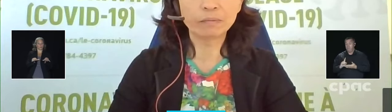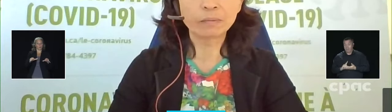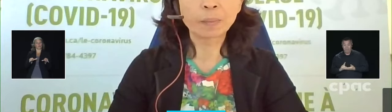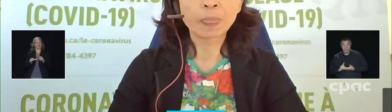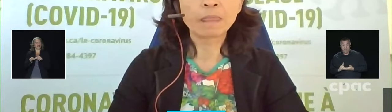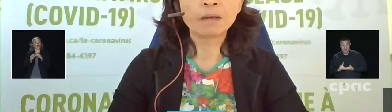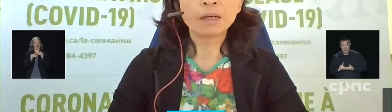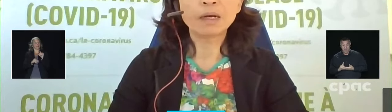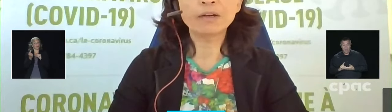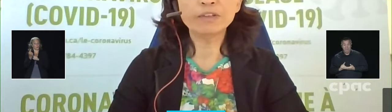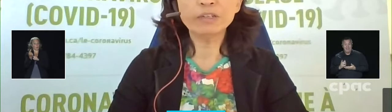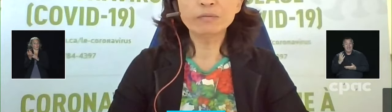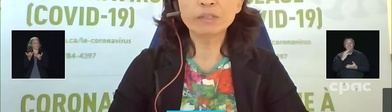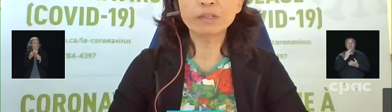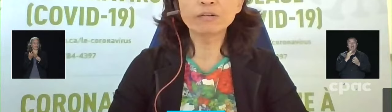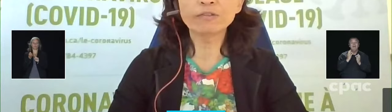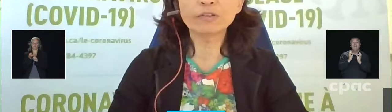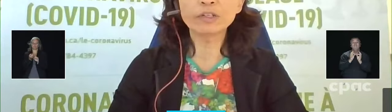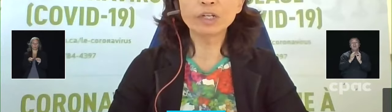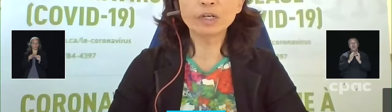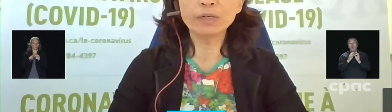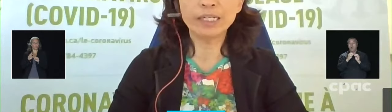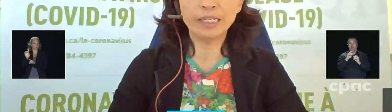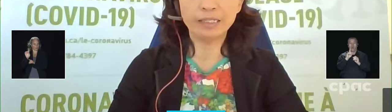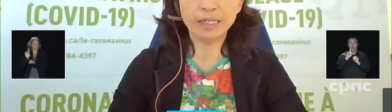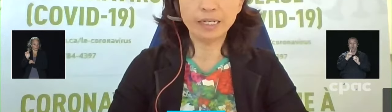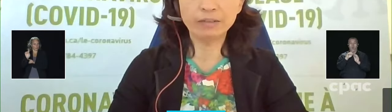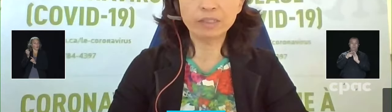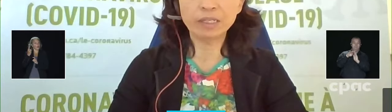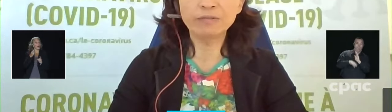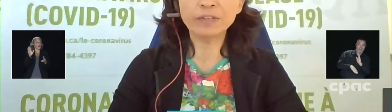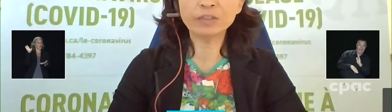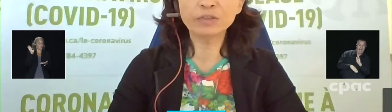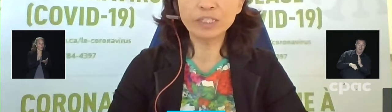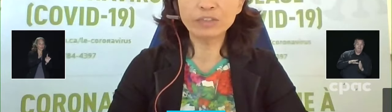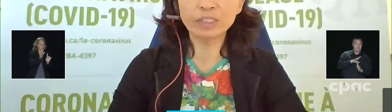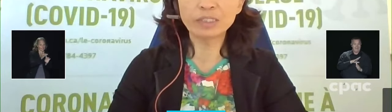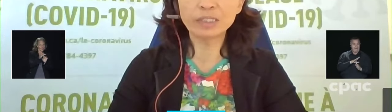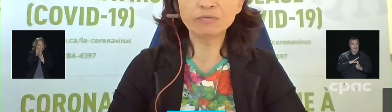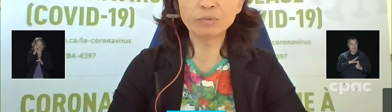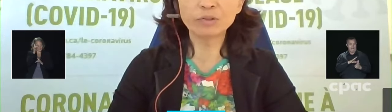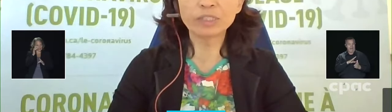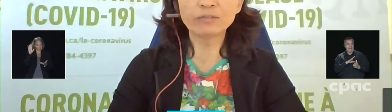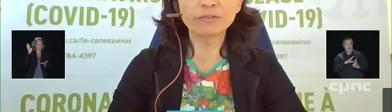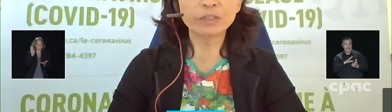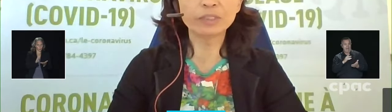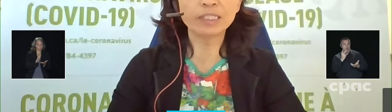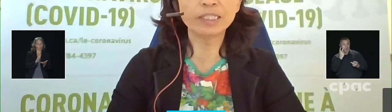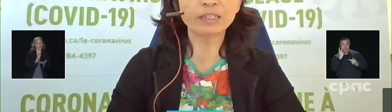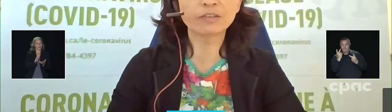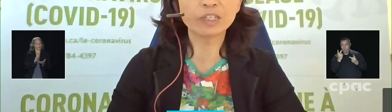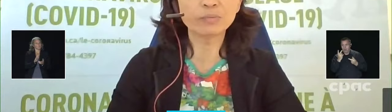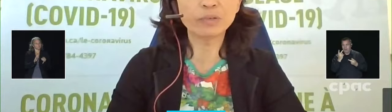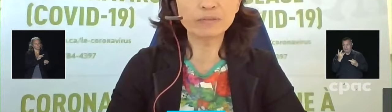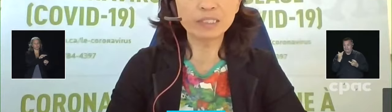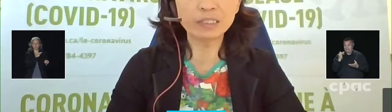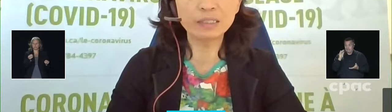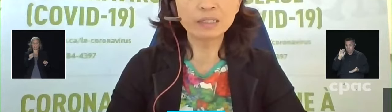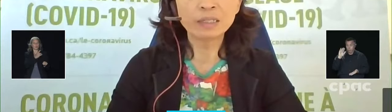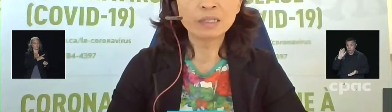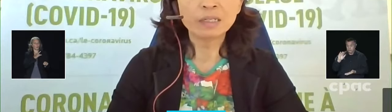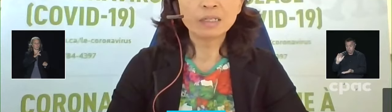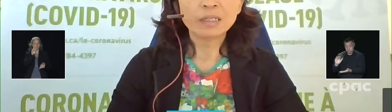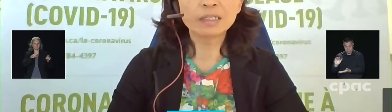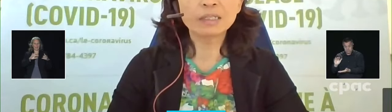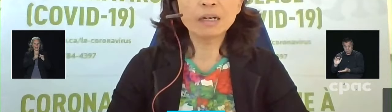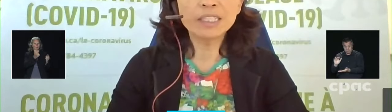1. However, with overall lower case counts and fluctuations in reporting frequency across